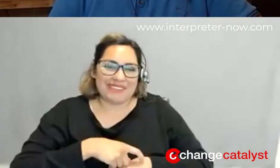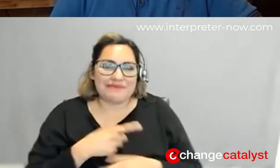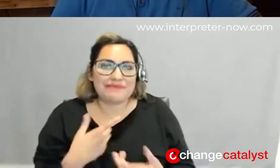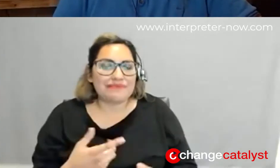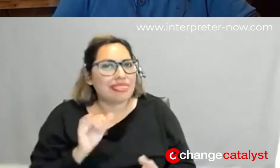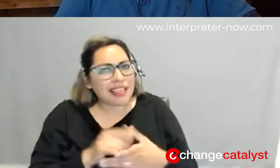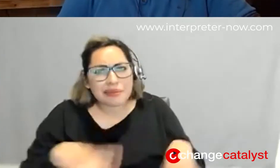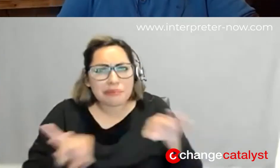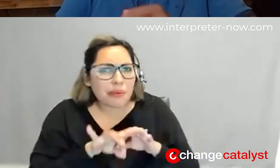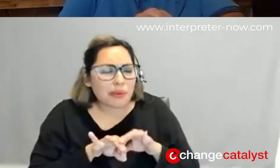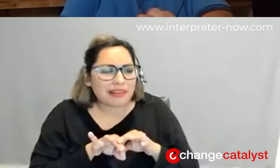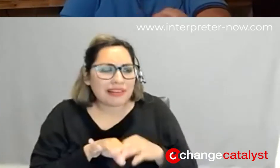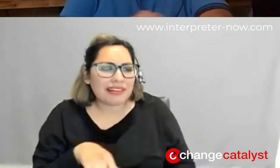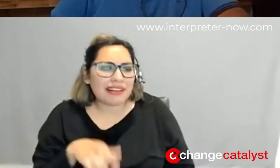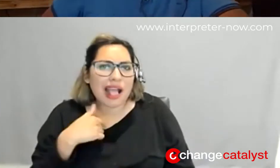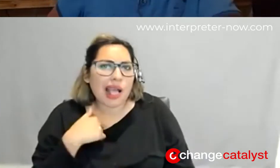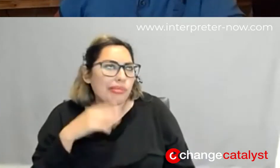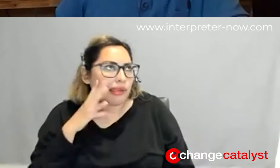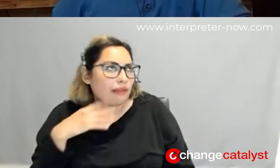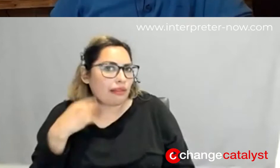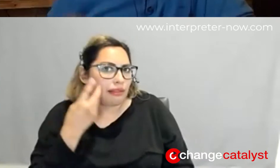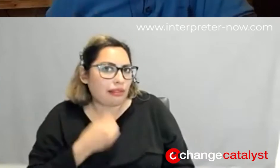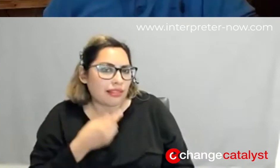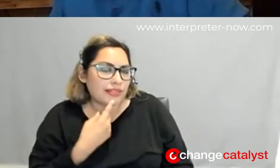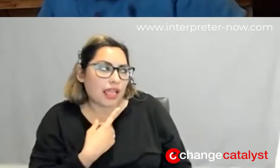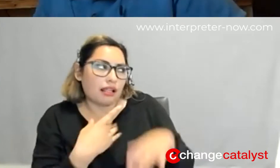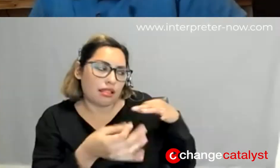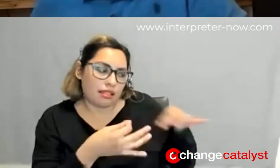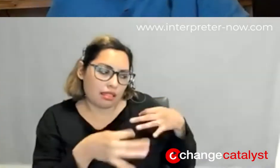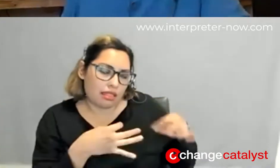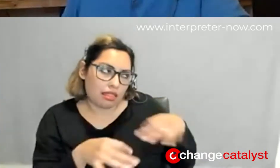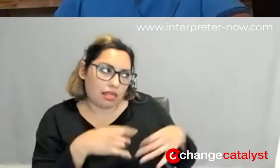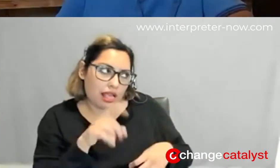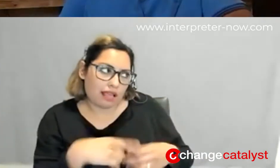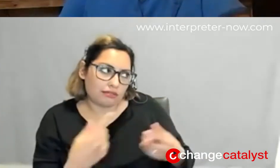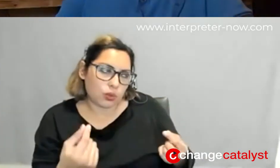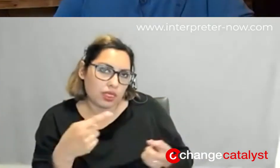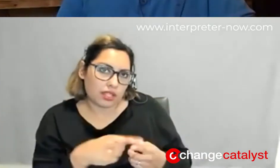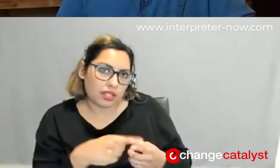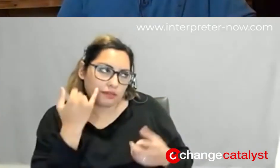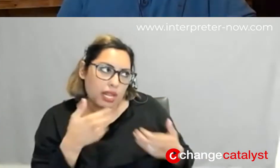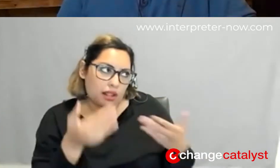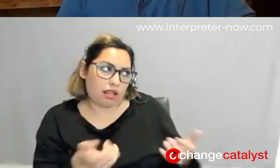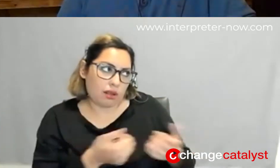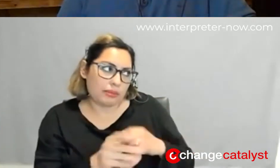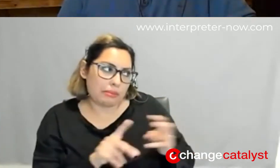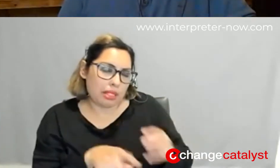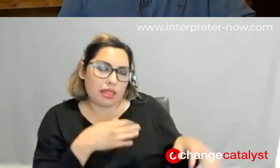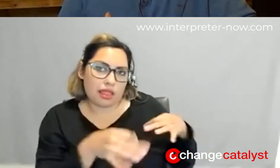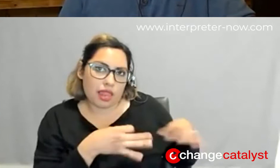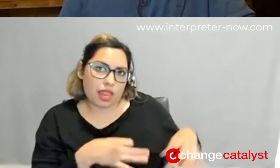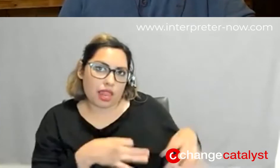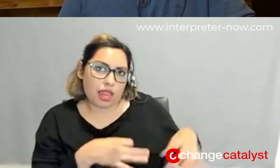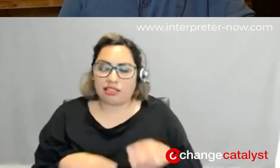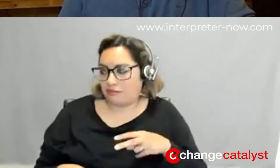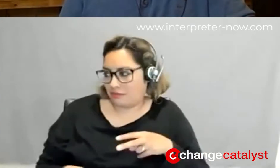can be the old grizzled, veteran going, well, you got to do the following if you're going to get along. And they get to